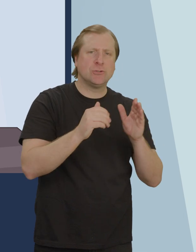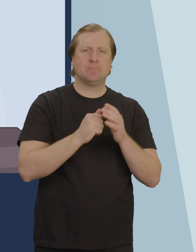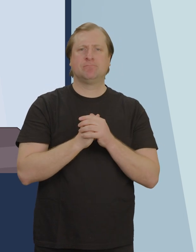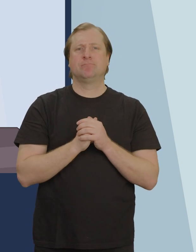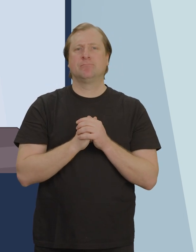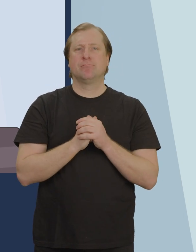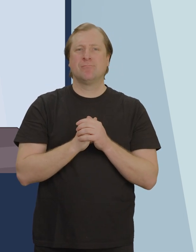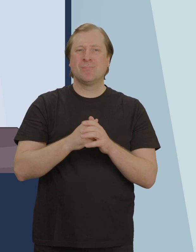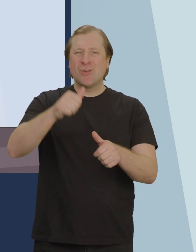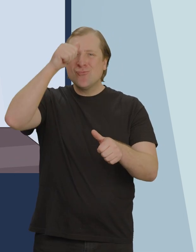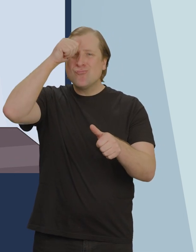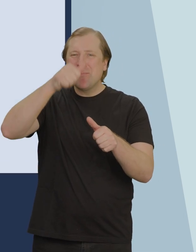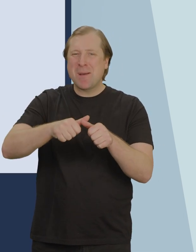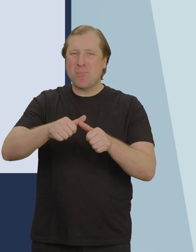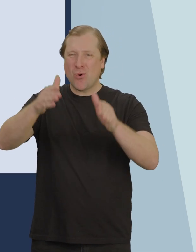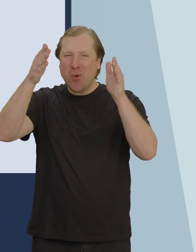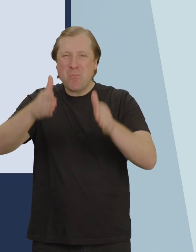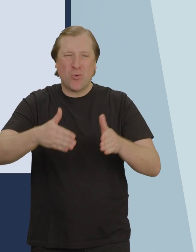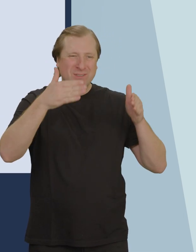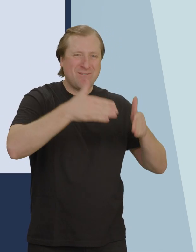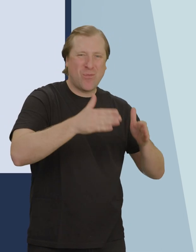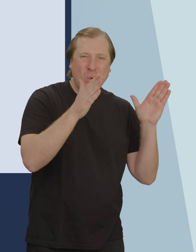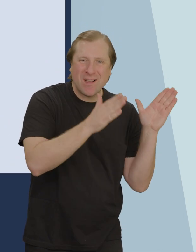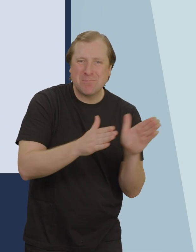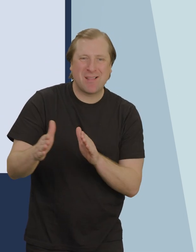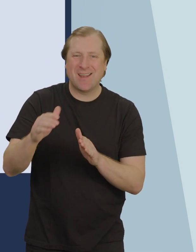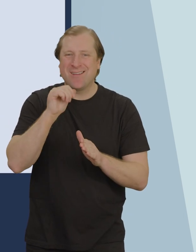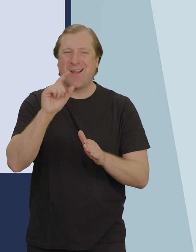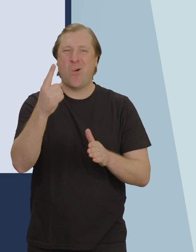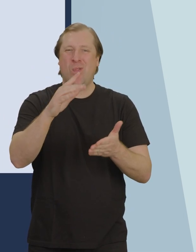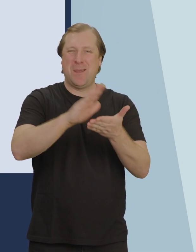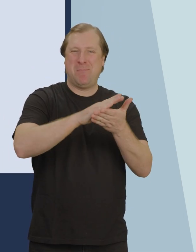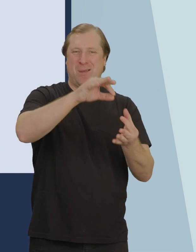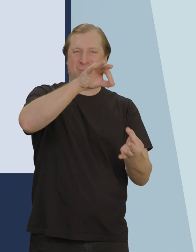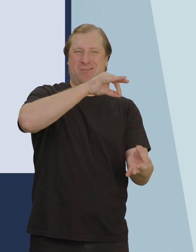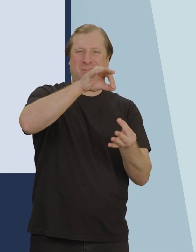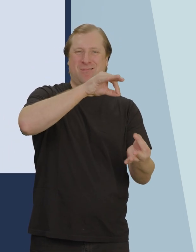acting upon what we hear. Remember, person-centered